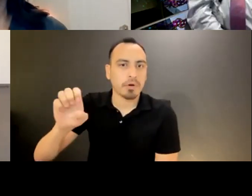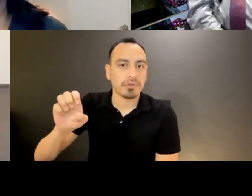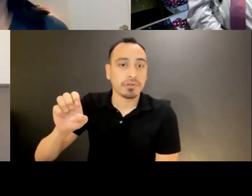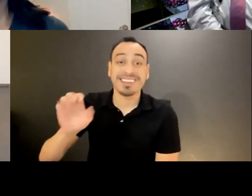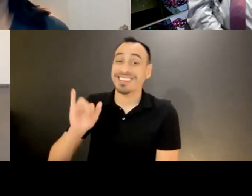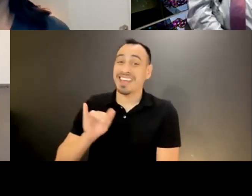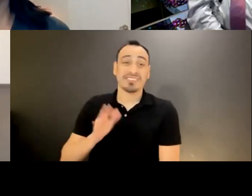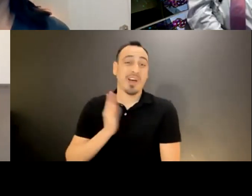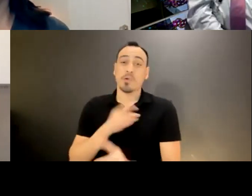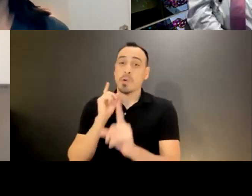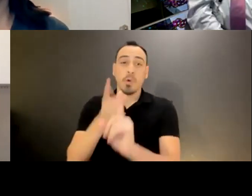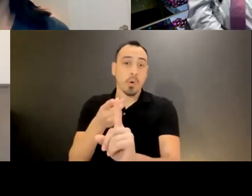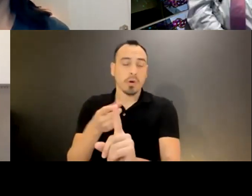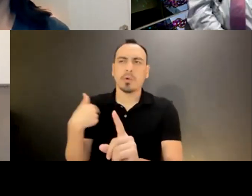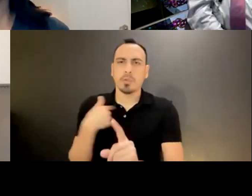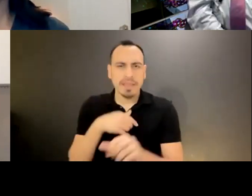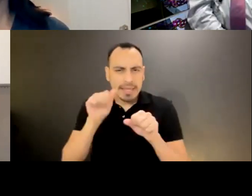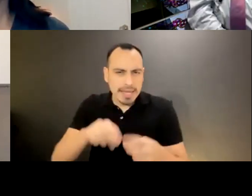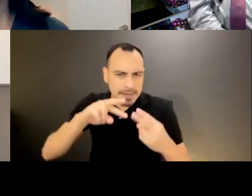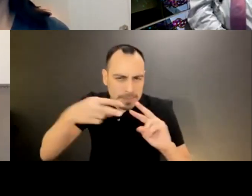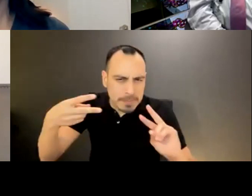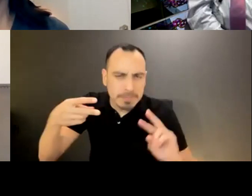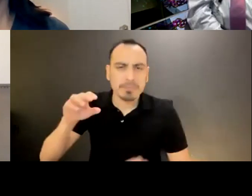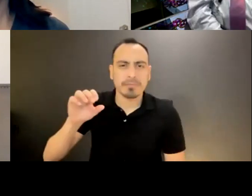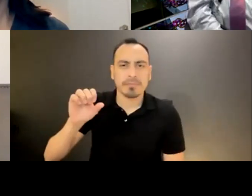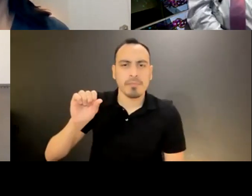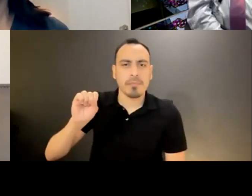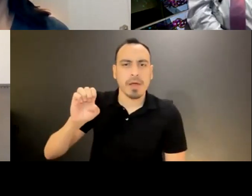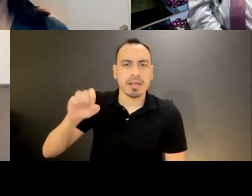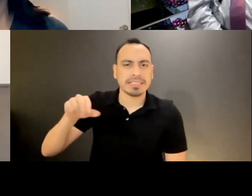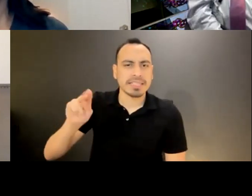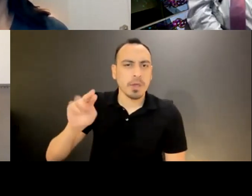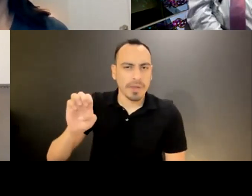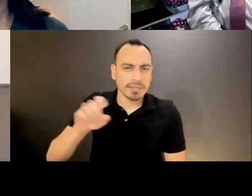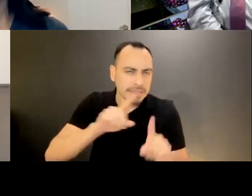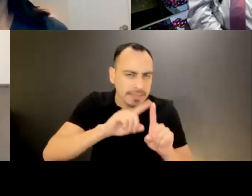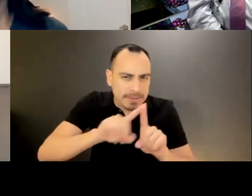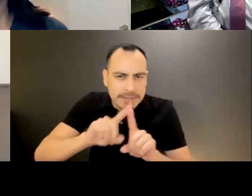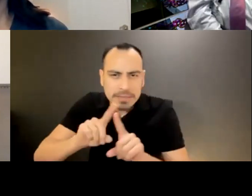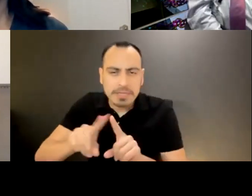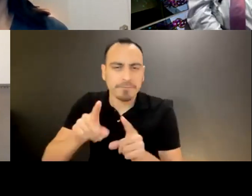the clinical samples coming in and trying to identify any of the